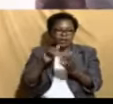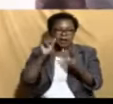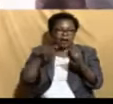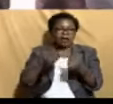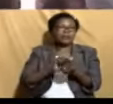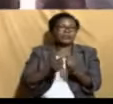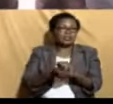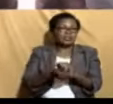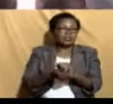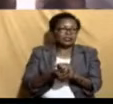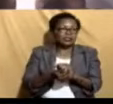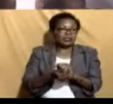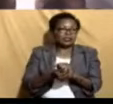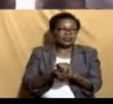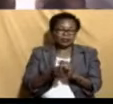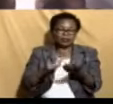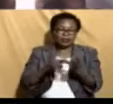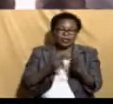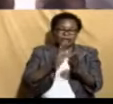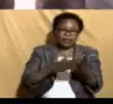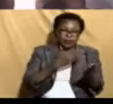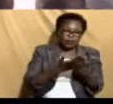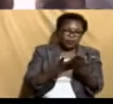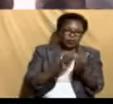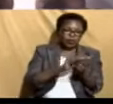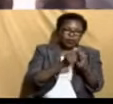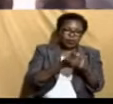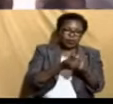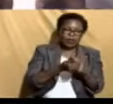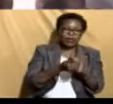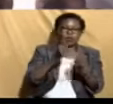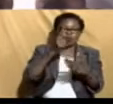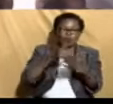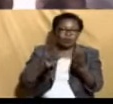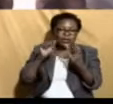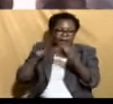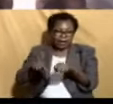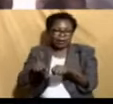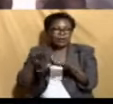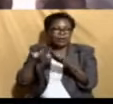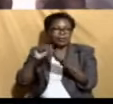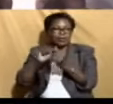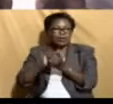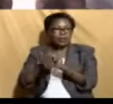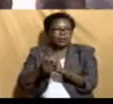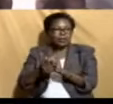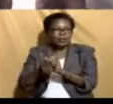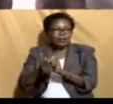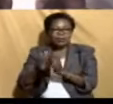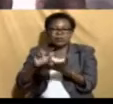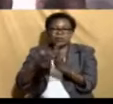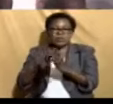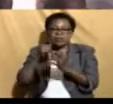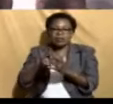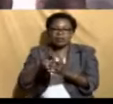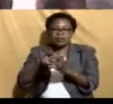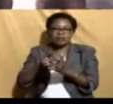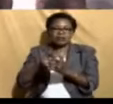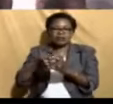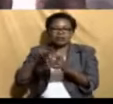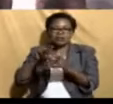that extent, a proposal to amend what is amendable cannot be said to be